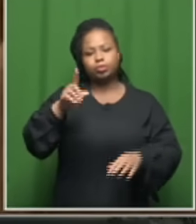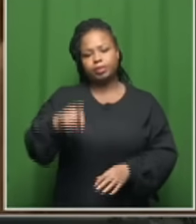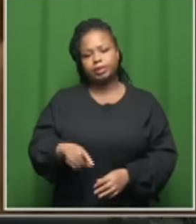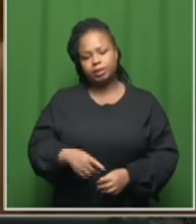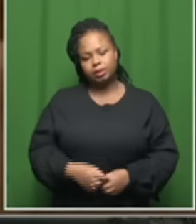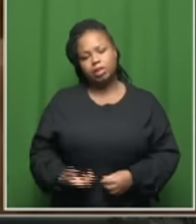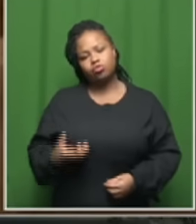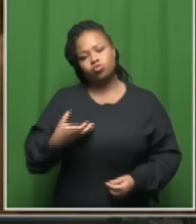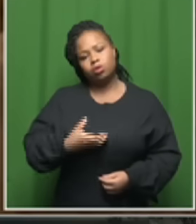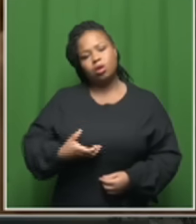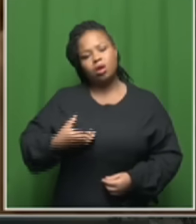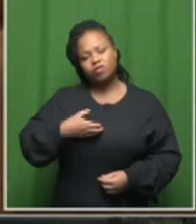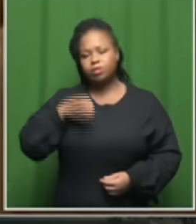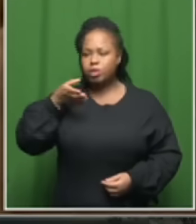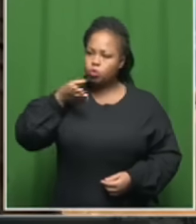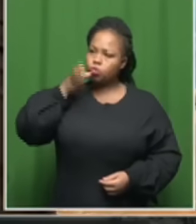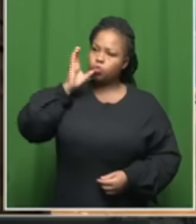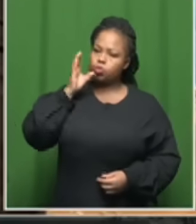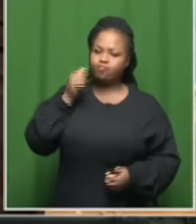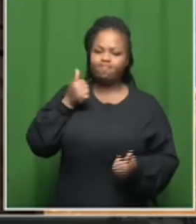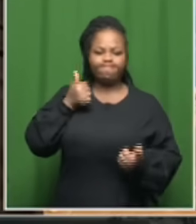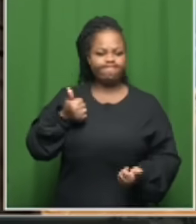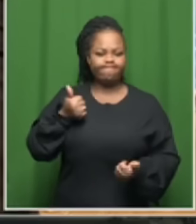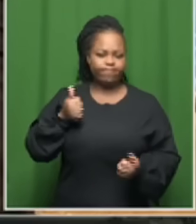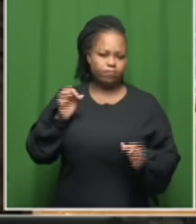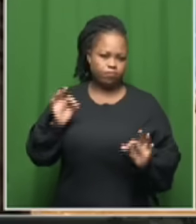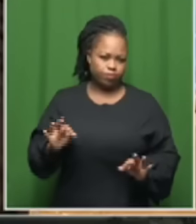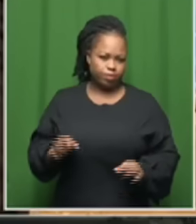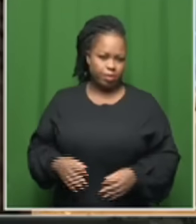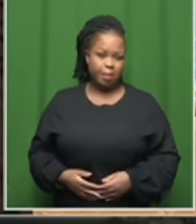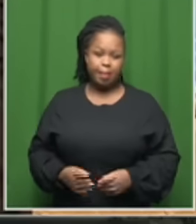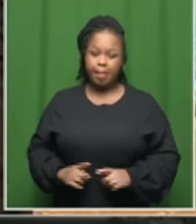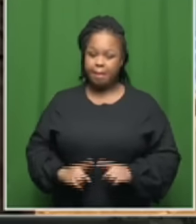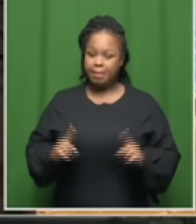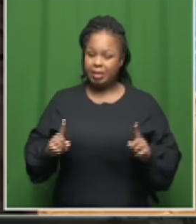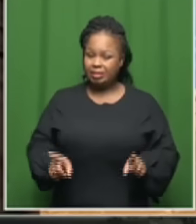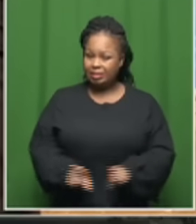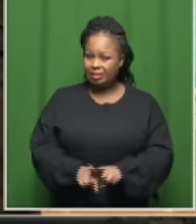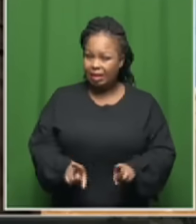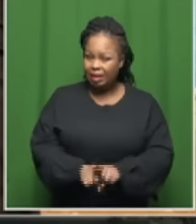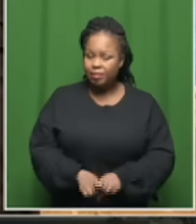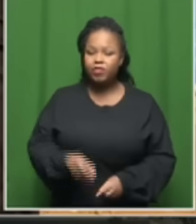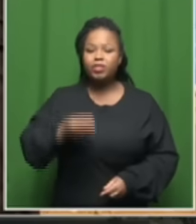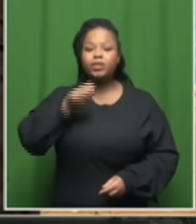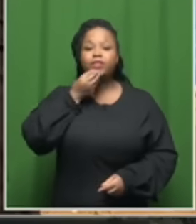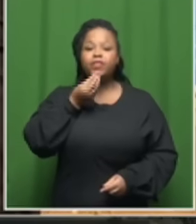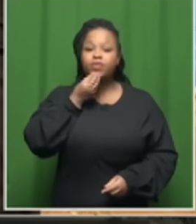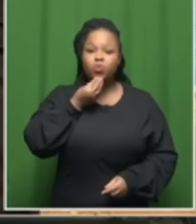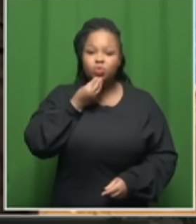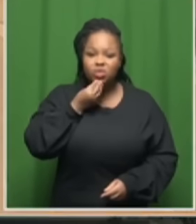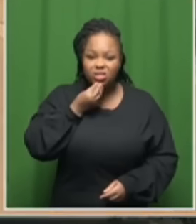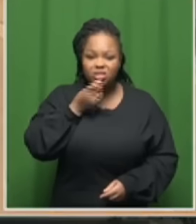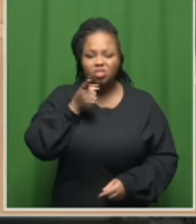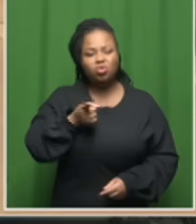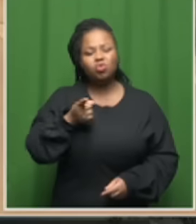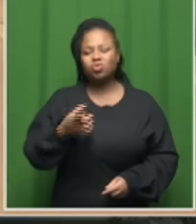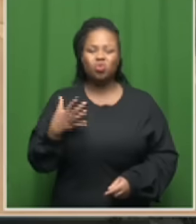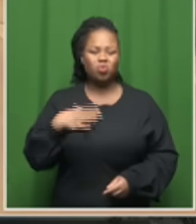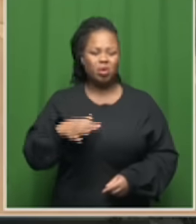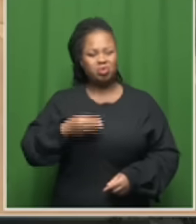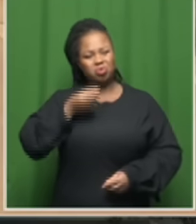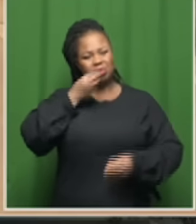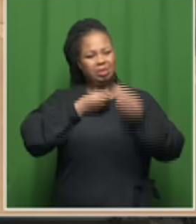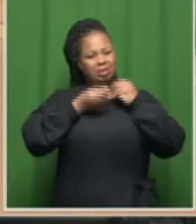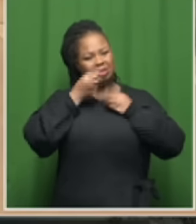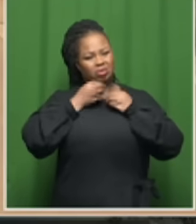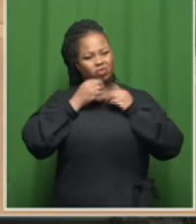we use is fit for use. But more importantly, even for the food we consume, you don't want to be ingesting food